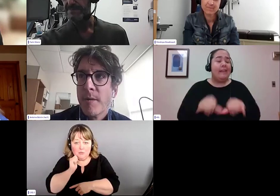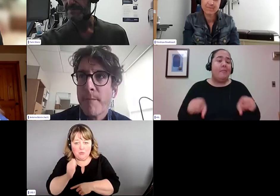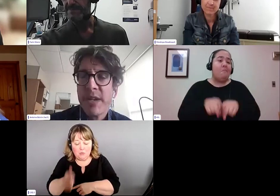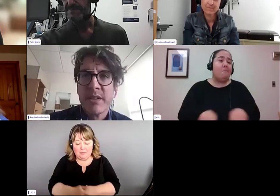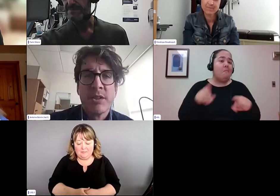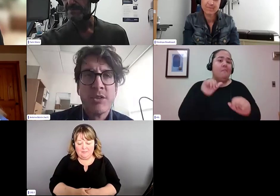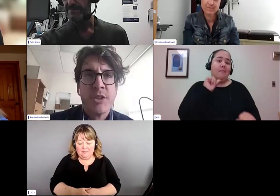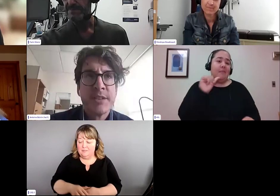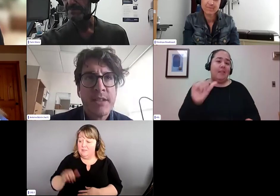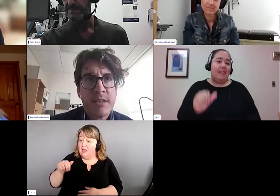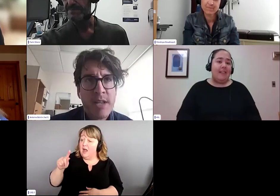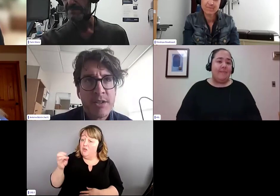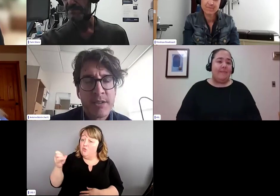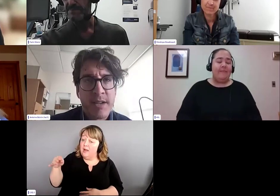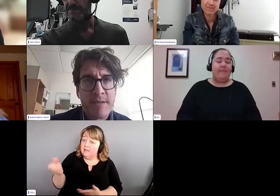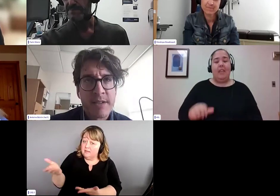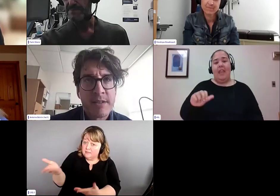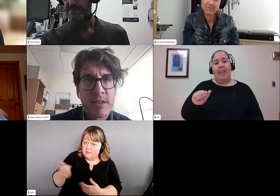Antoine.